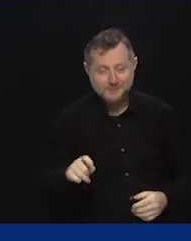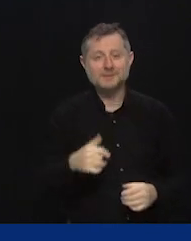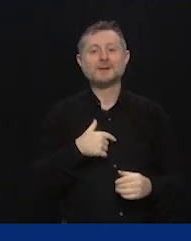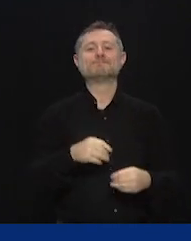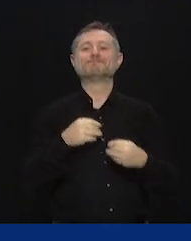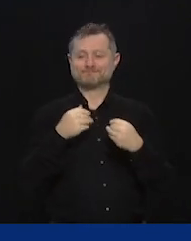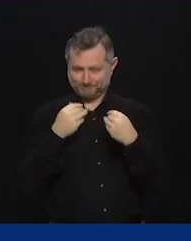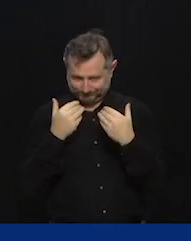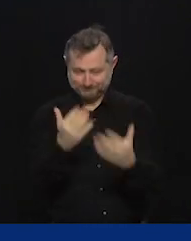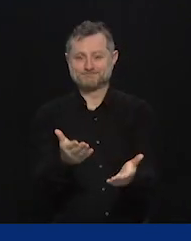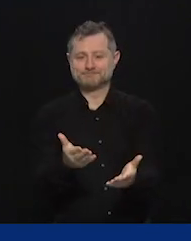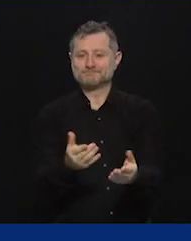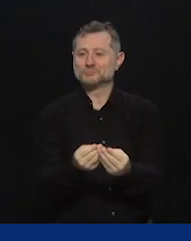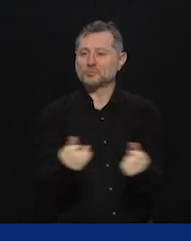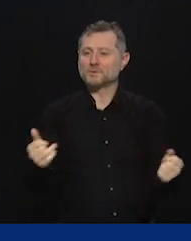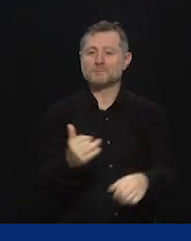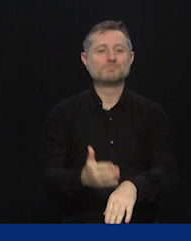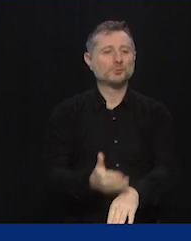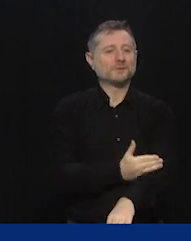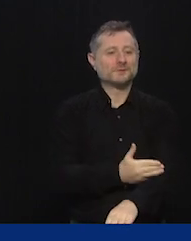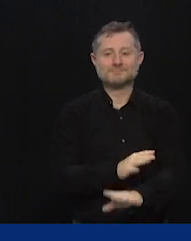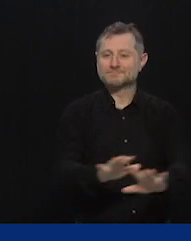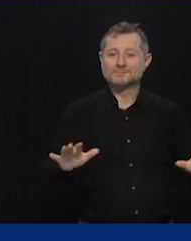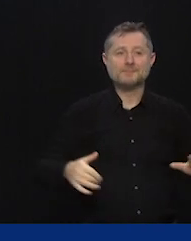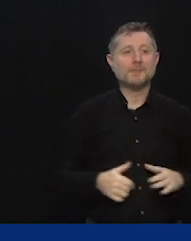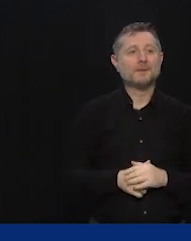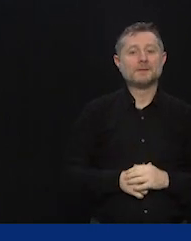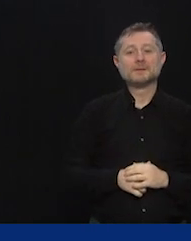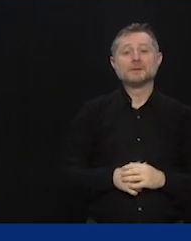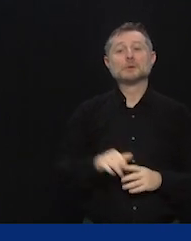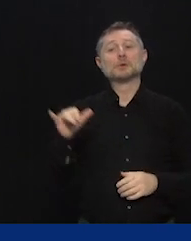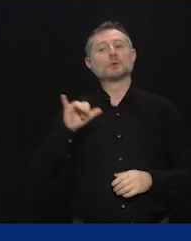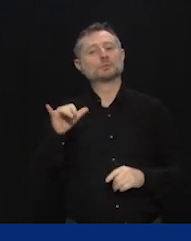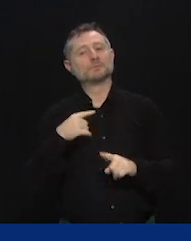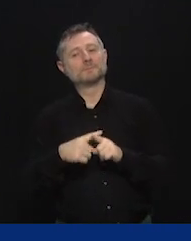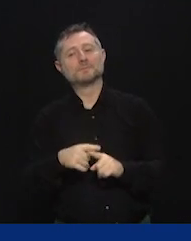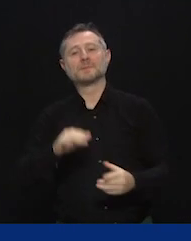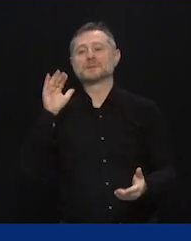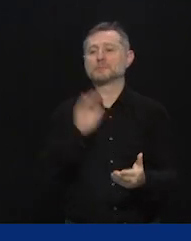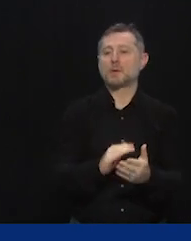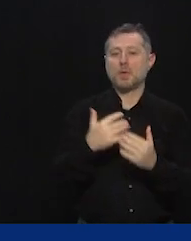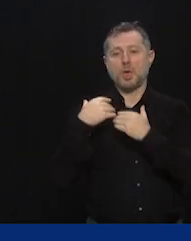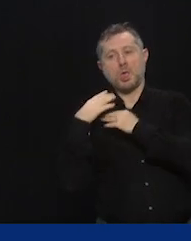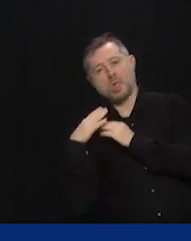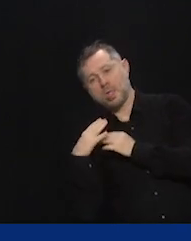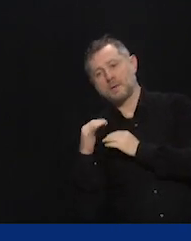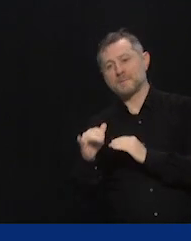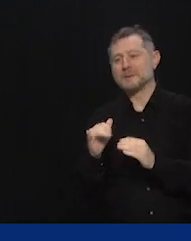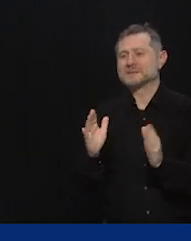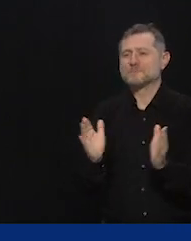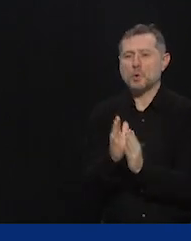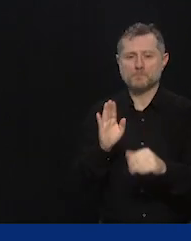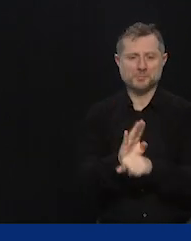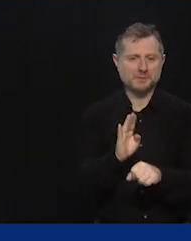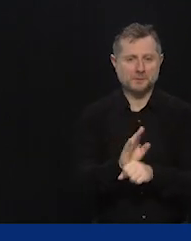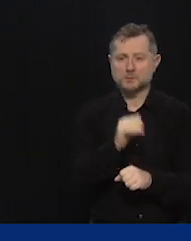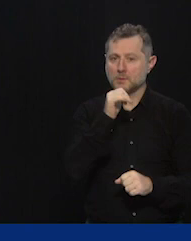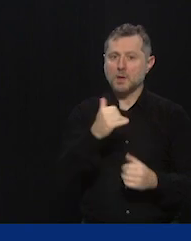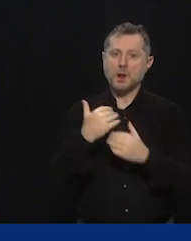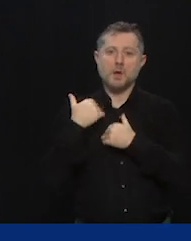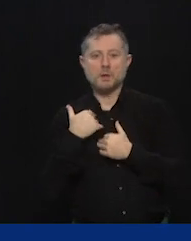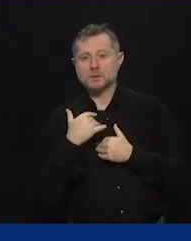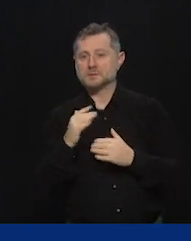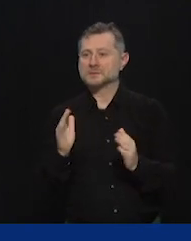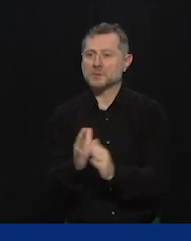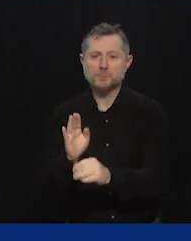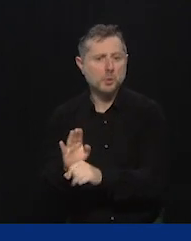burdens of small businesses, which was important to me as well. That we are taking this contribution from the employees to minimize the burden on the small businesses so that the